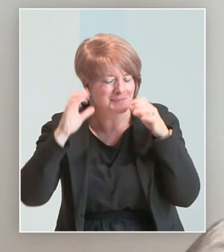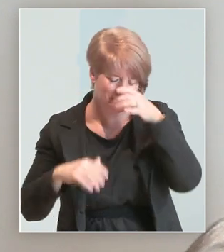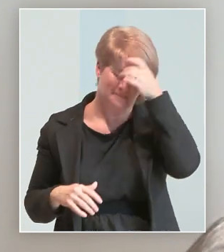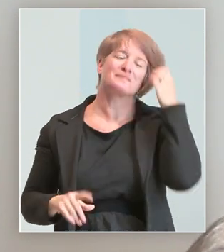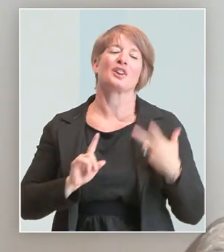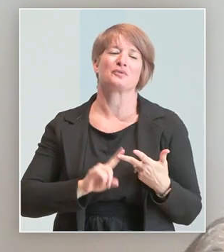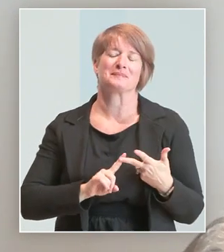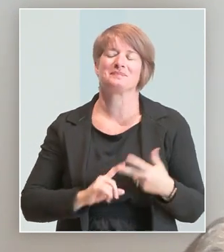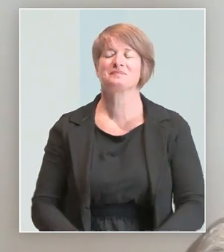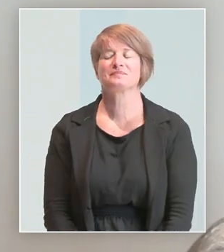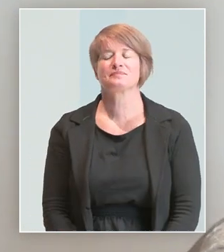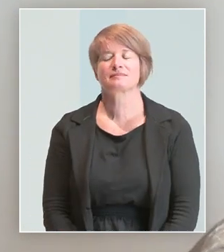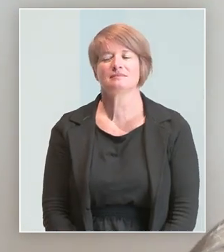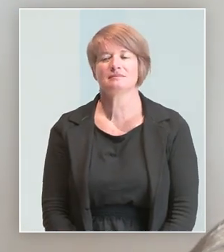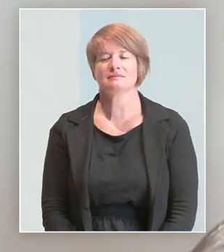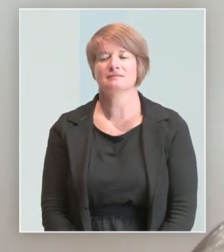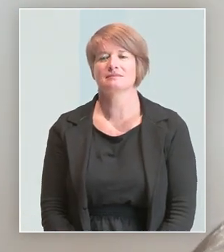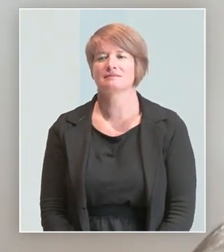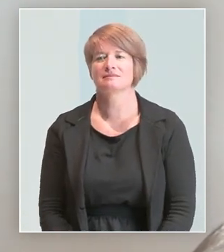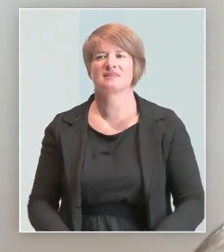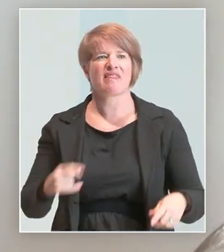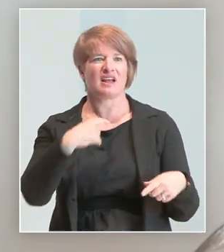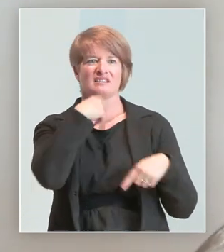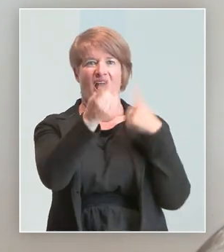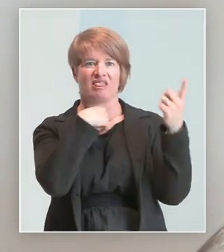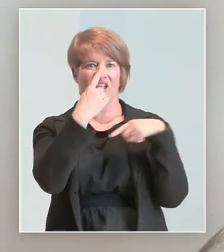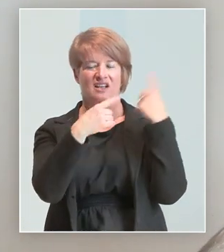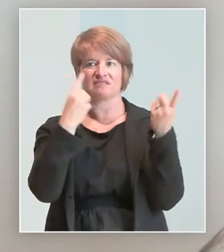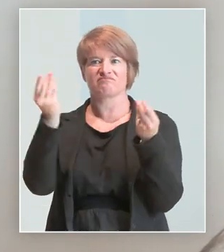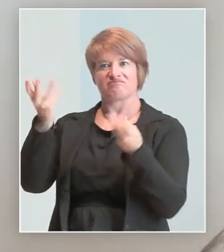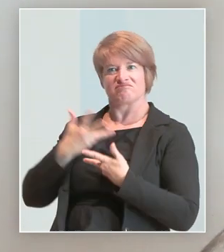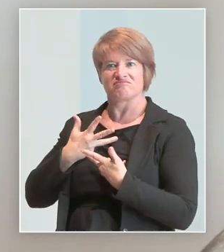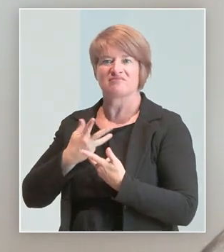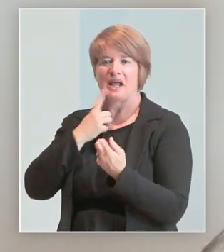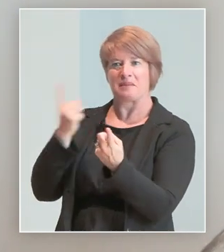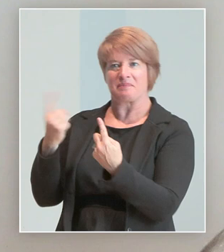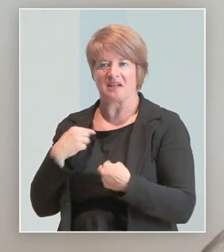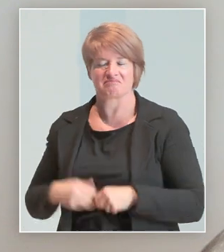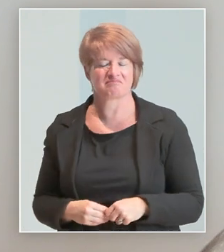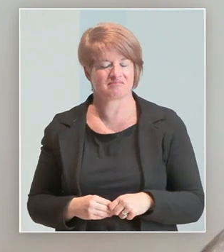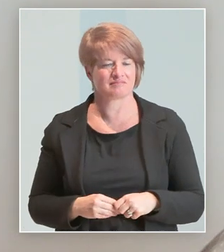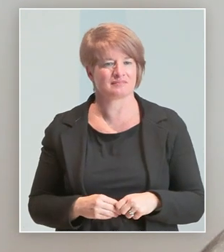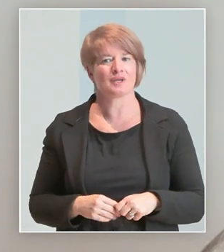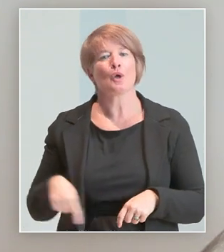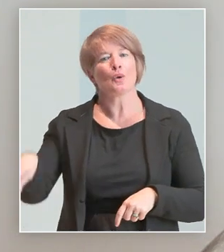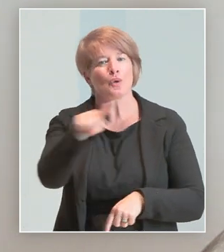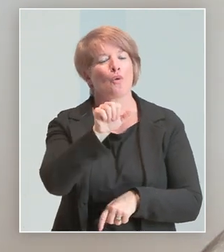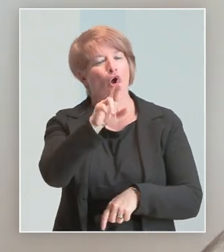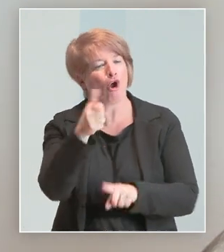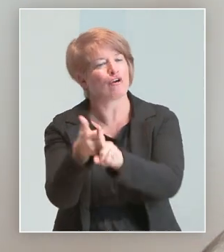3. Let the telling compel and command. You are nothing less than